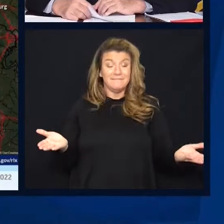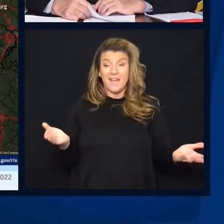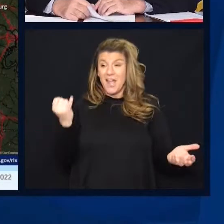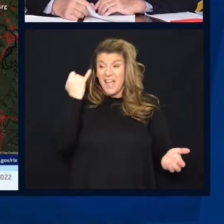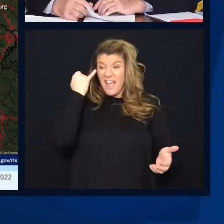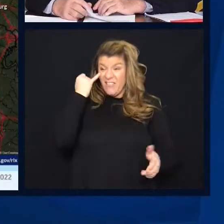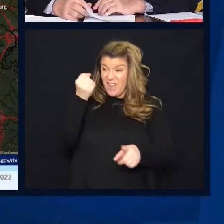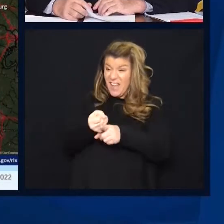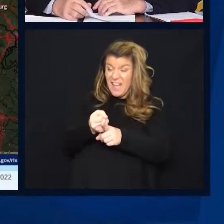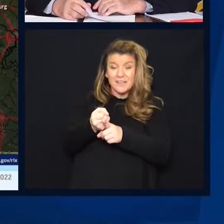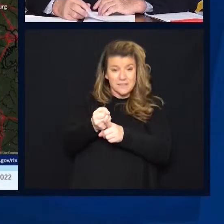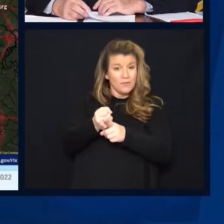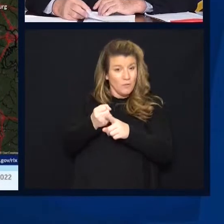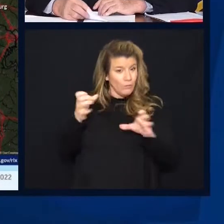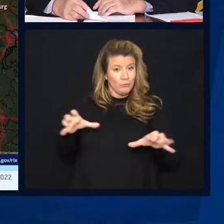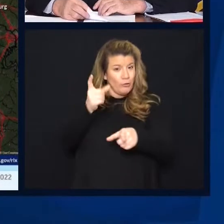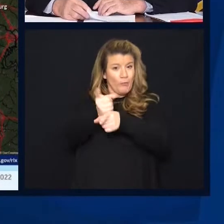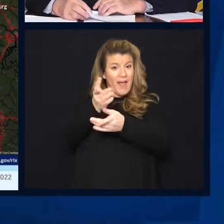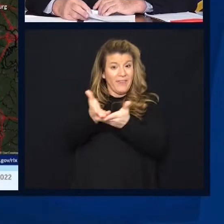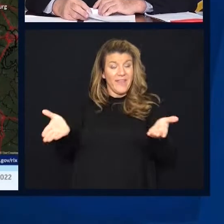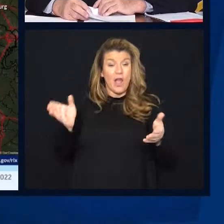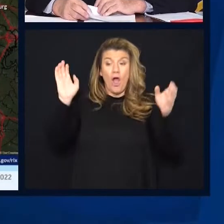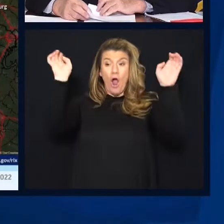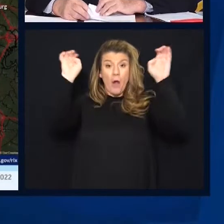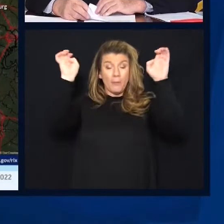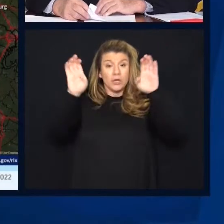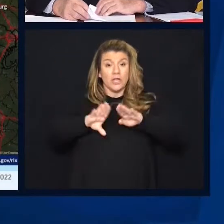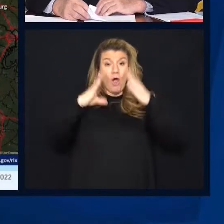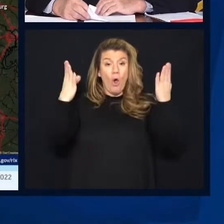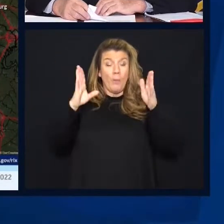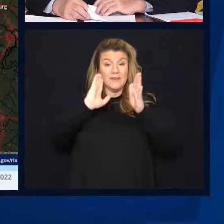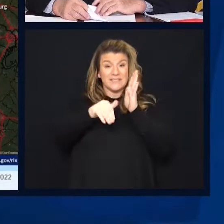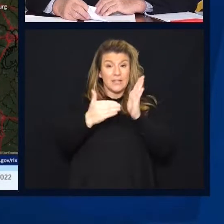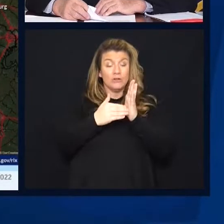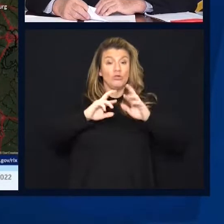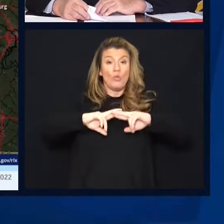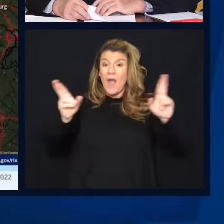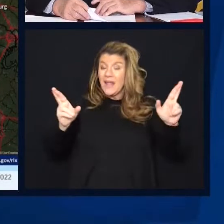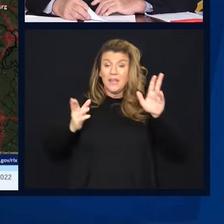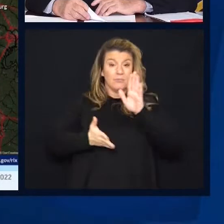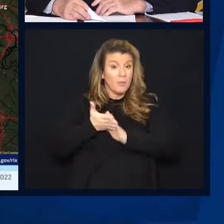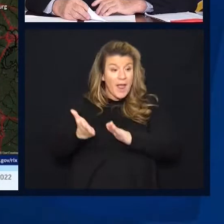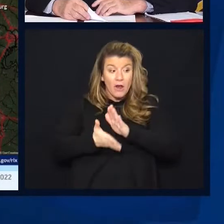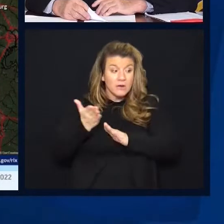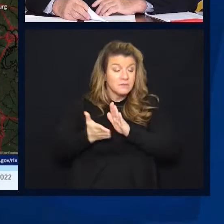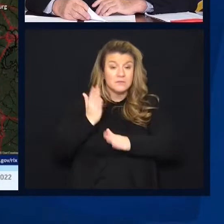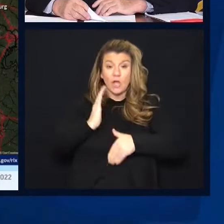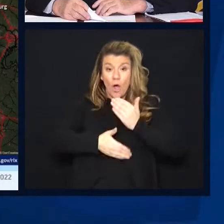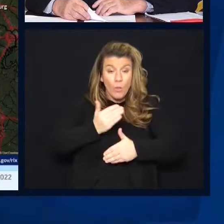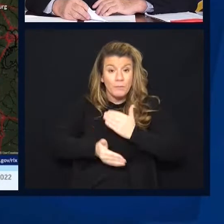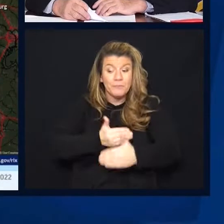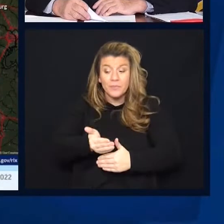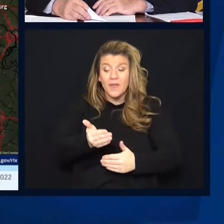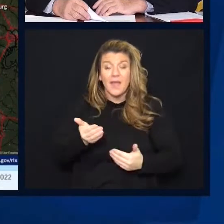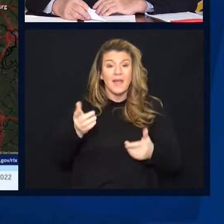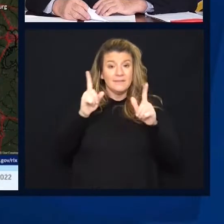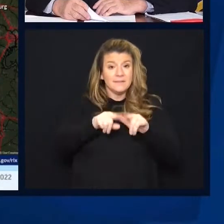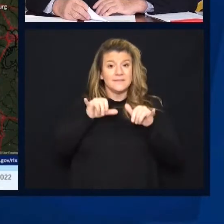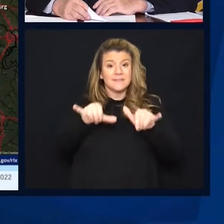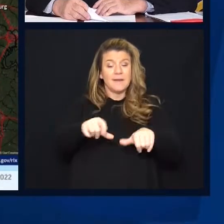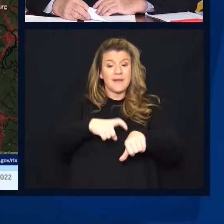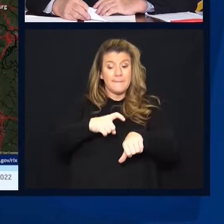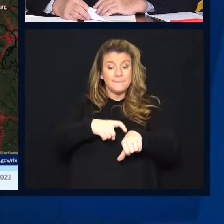with it. All of our emergency operations center is prepared, and they're ready to go. And at the same